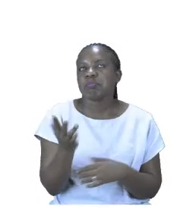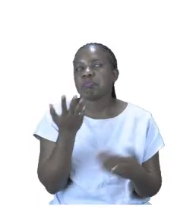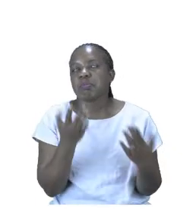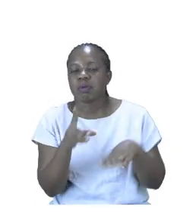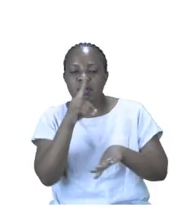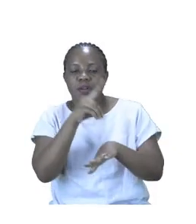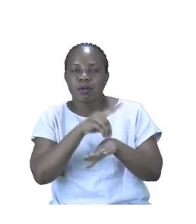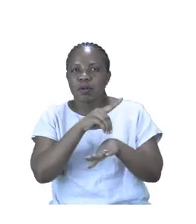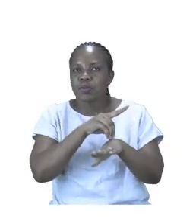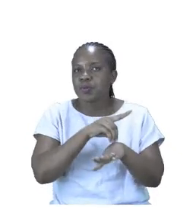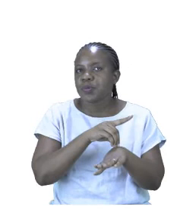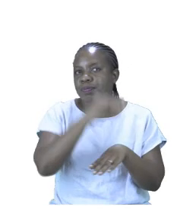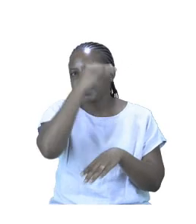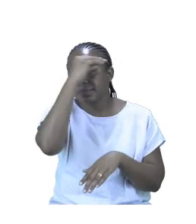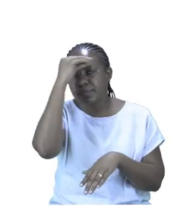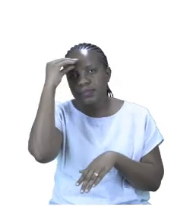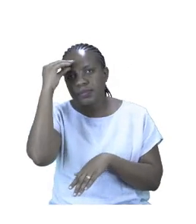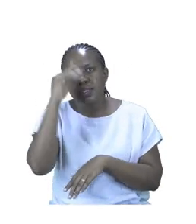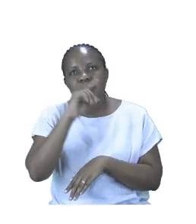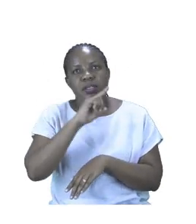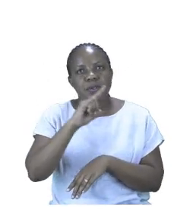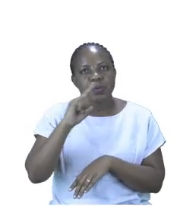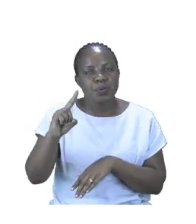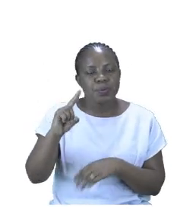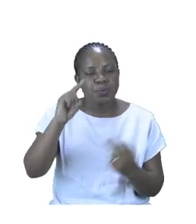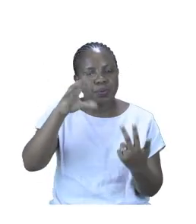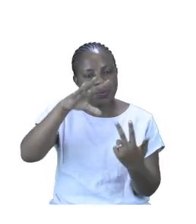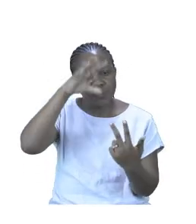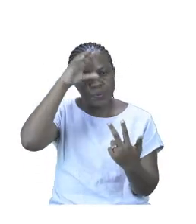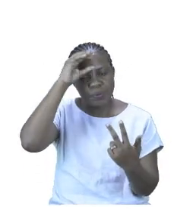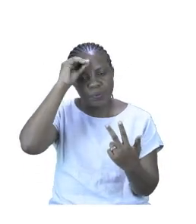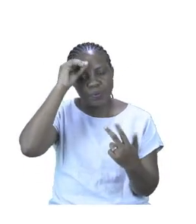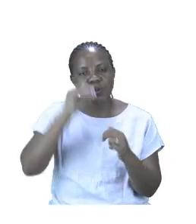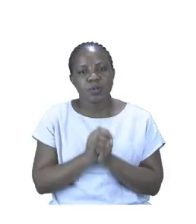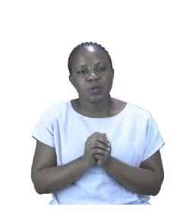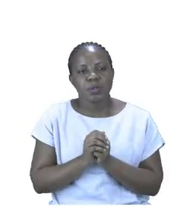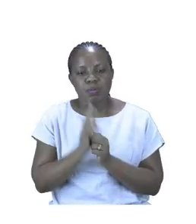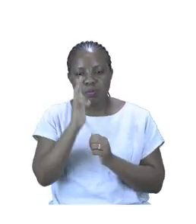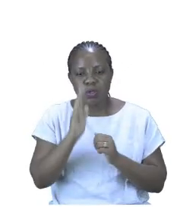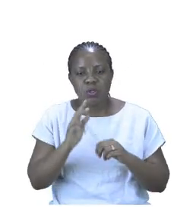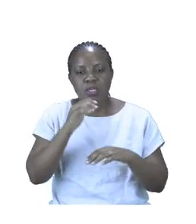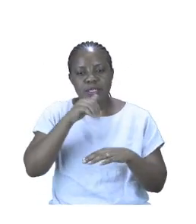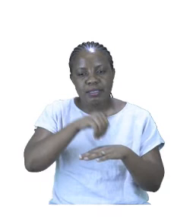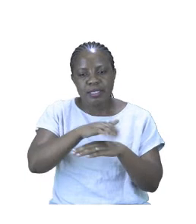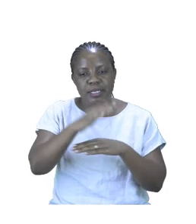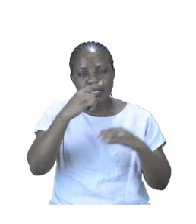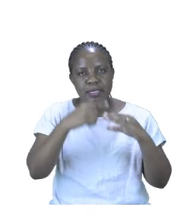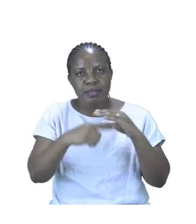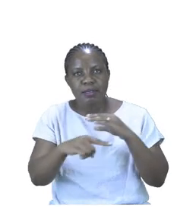a nurse, a teacher, a student, a mail carrier, all sorts